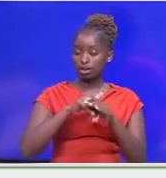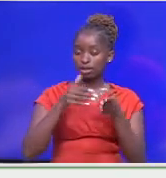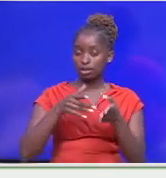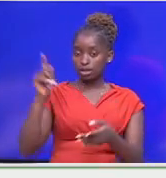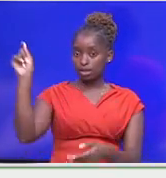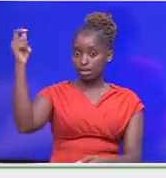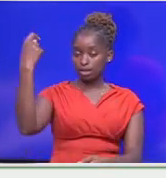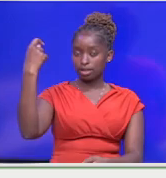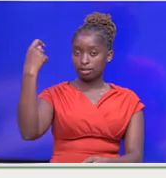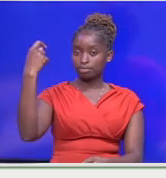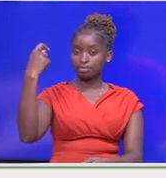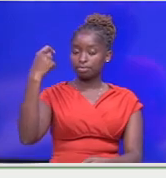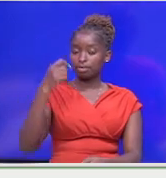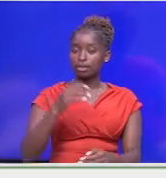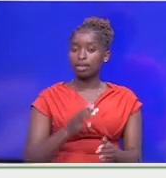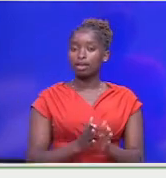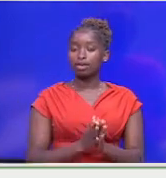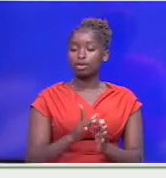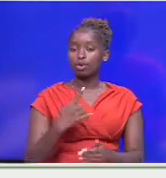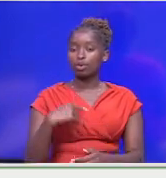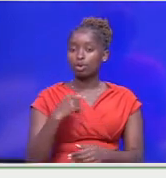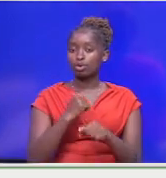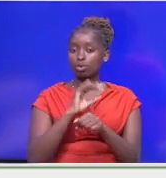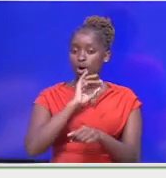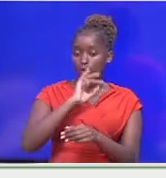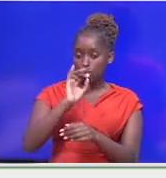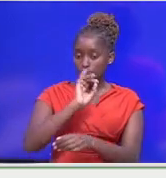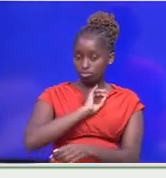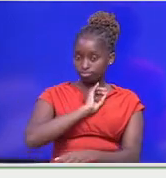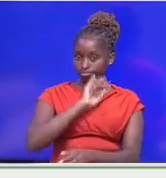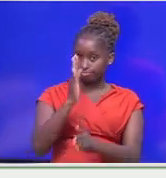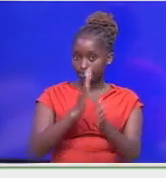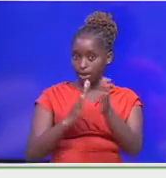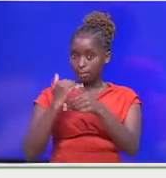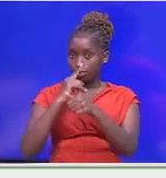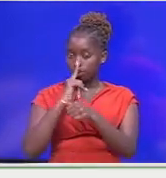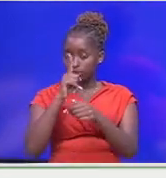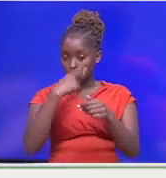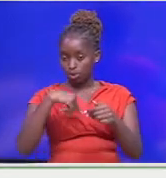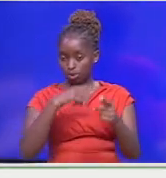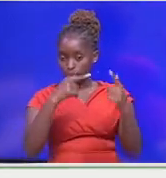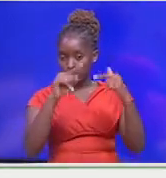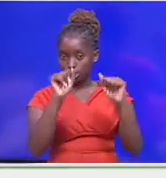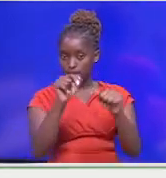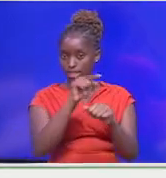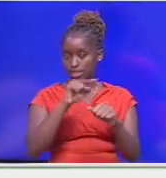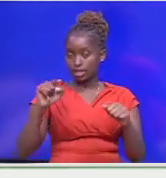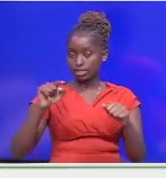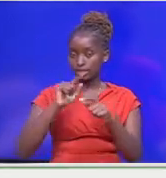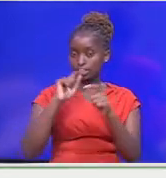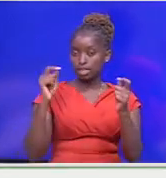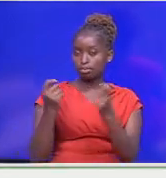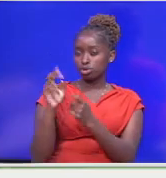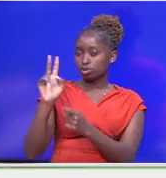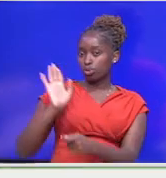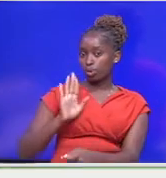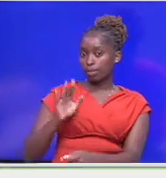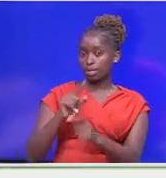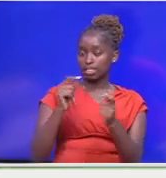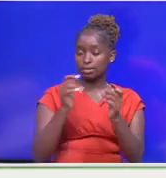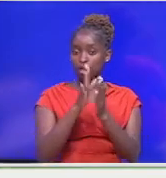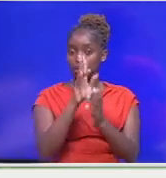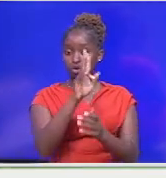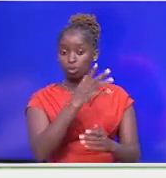hosts, tunafanya mipango to make sure that we win this championship. Teams, two women team and two men